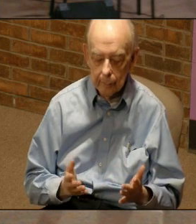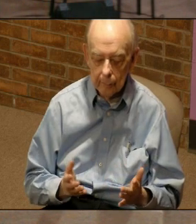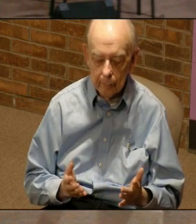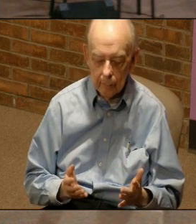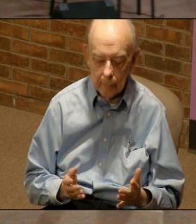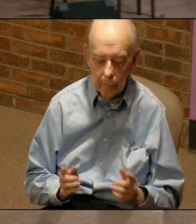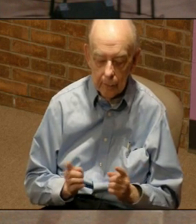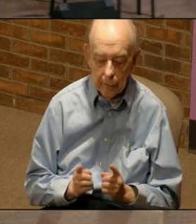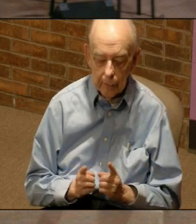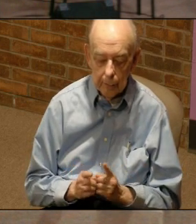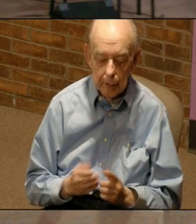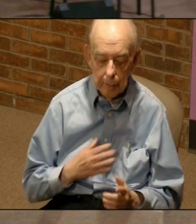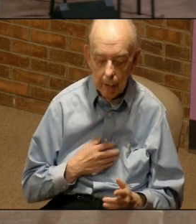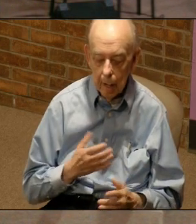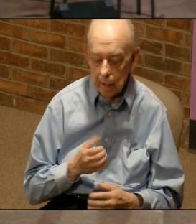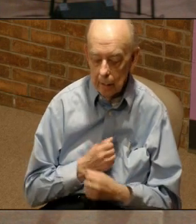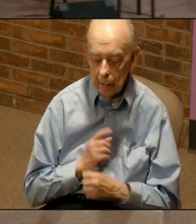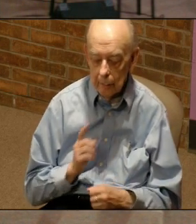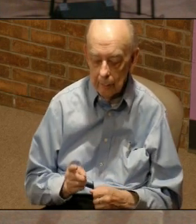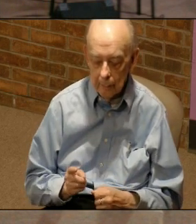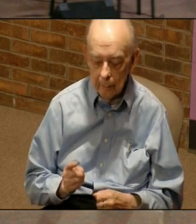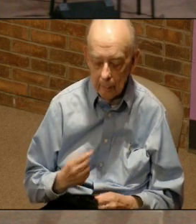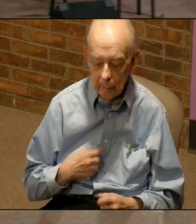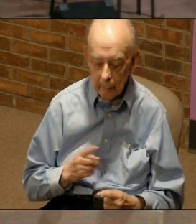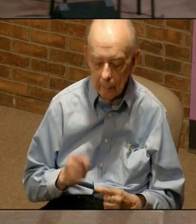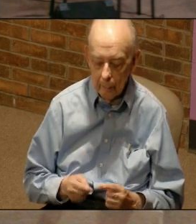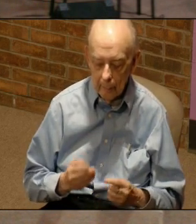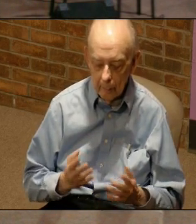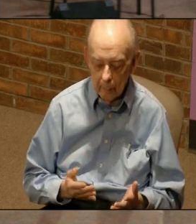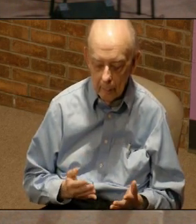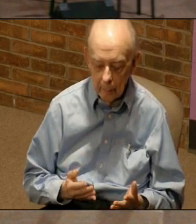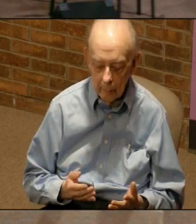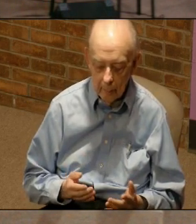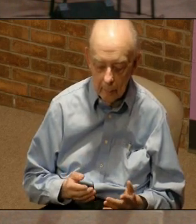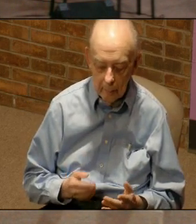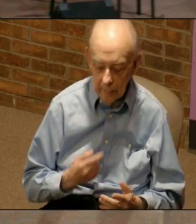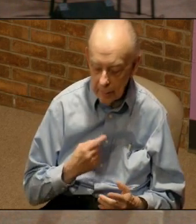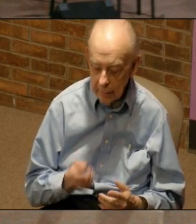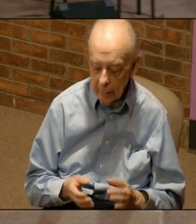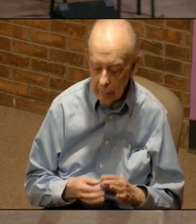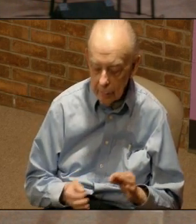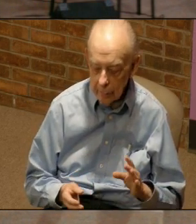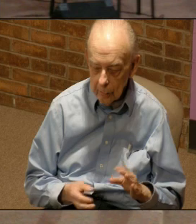loved ones. I can't wait to talk the stories.